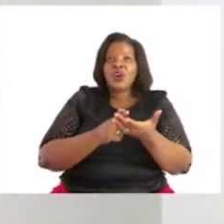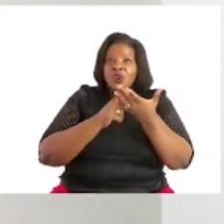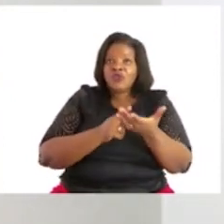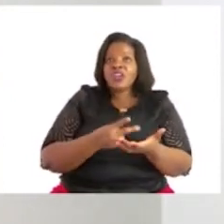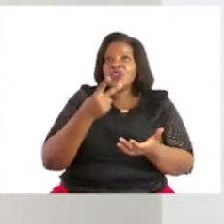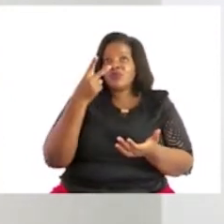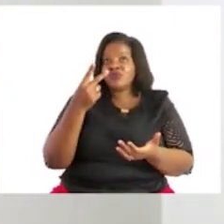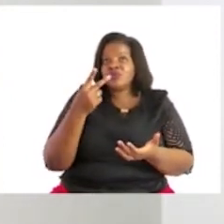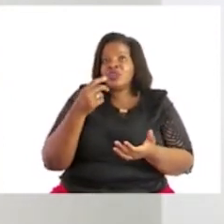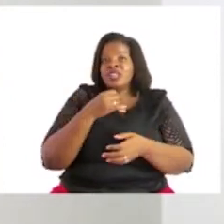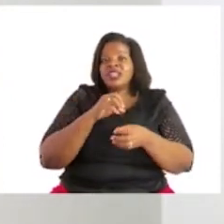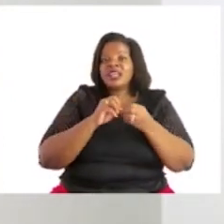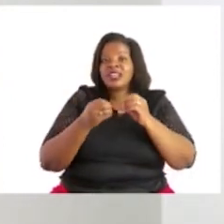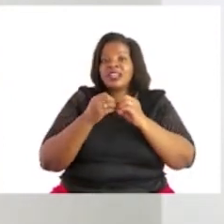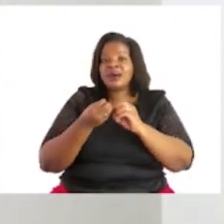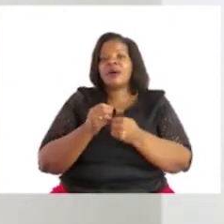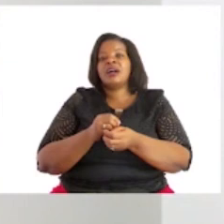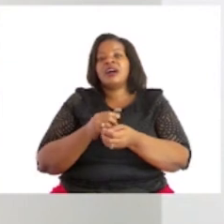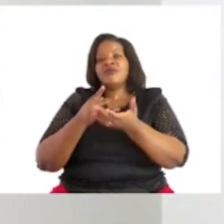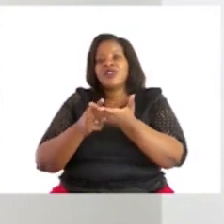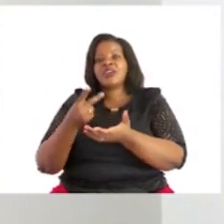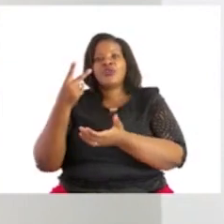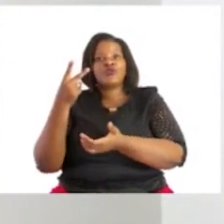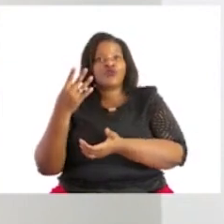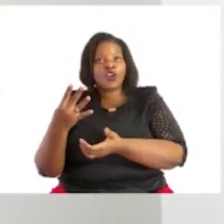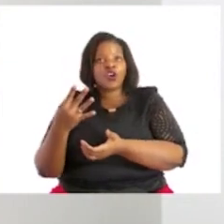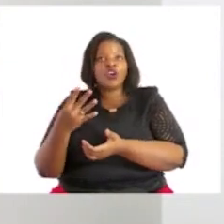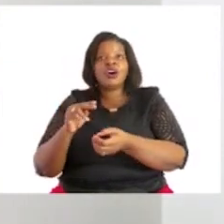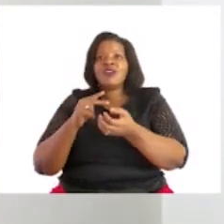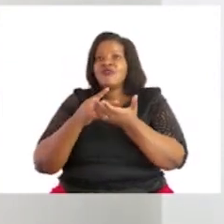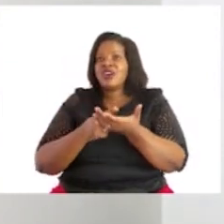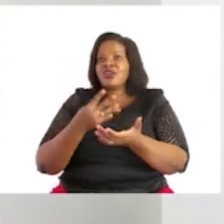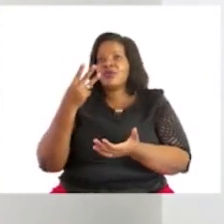in this number? What is the value of 4? And what is the value of 3?